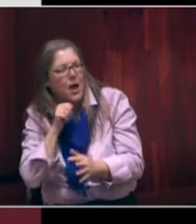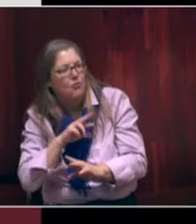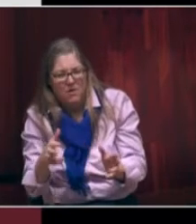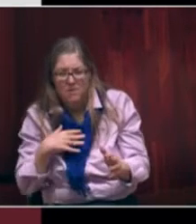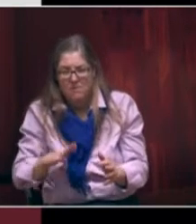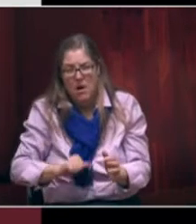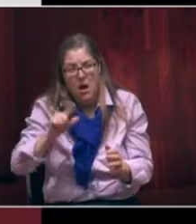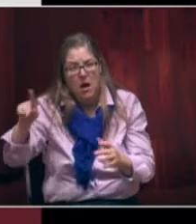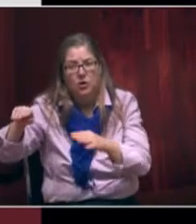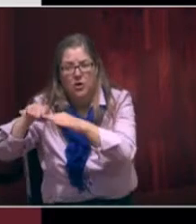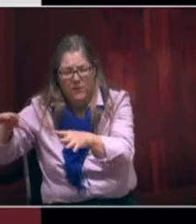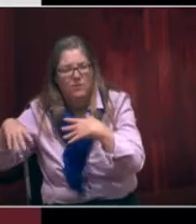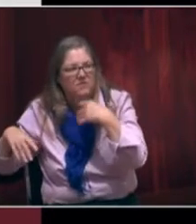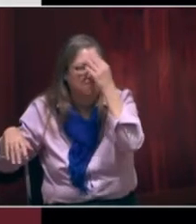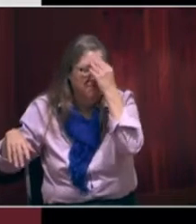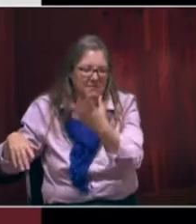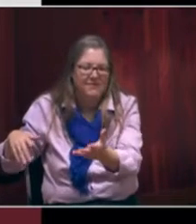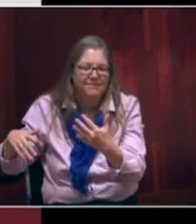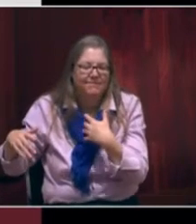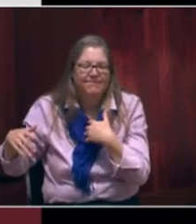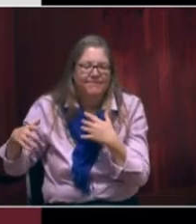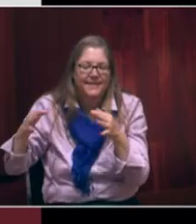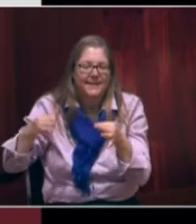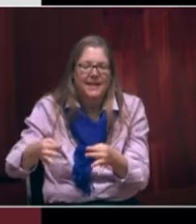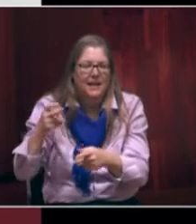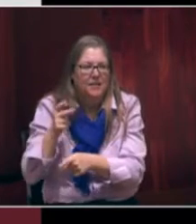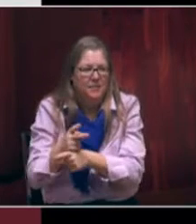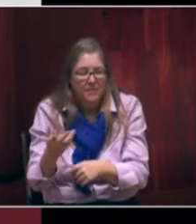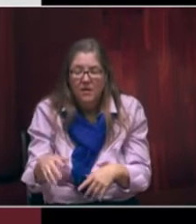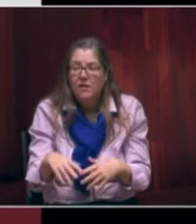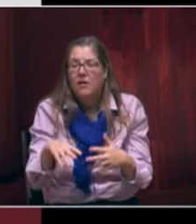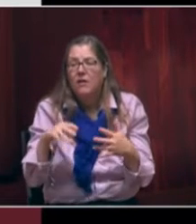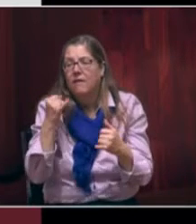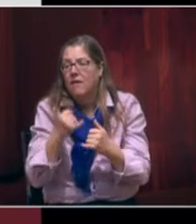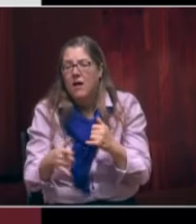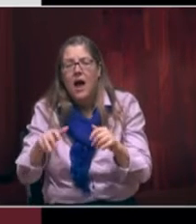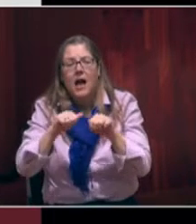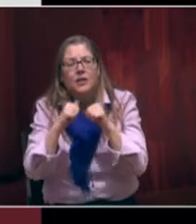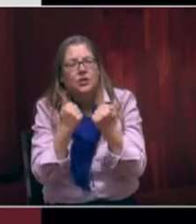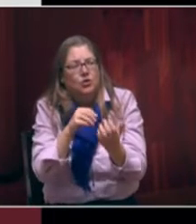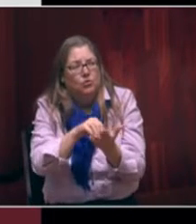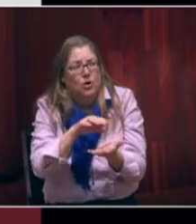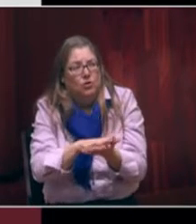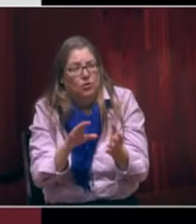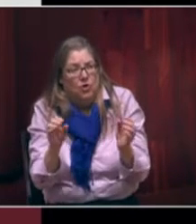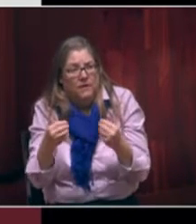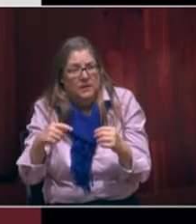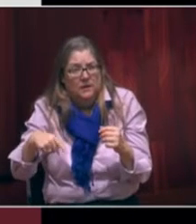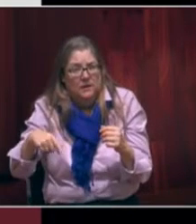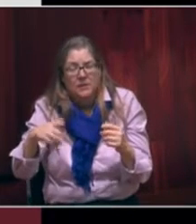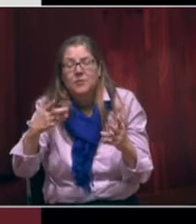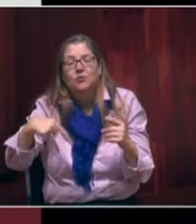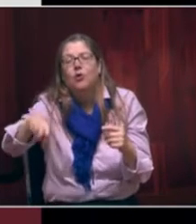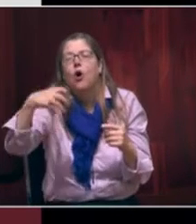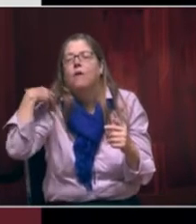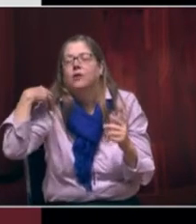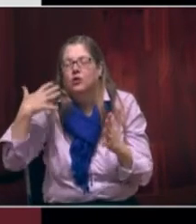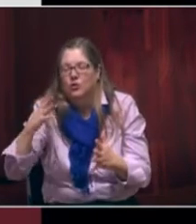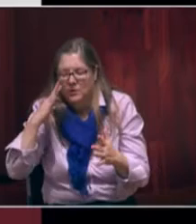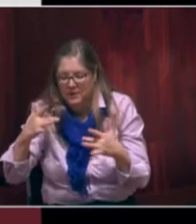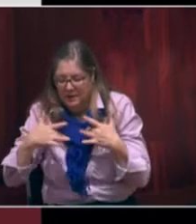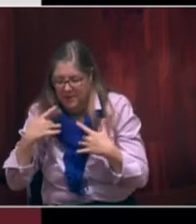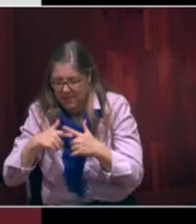shelved, you'd get a notification. And then the final one, agency records officers might be most excited about this one.